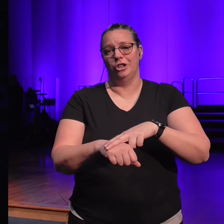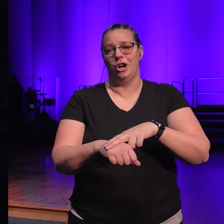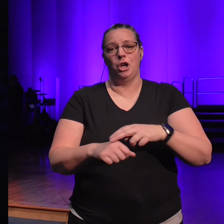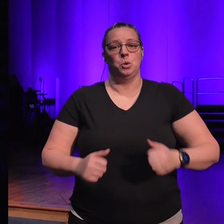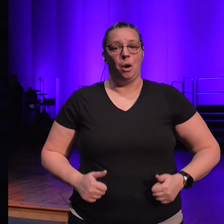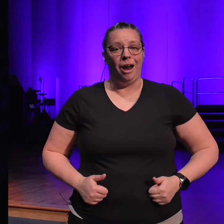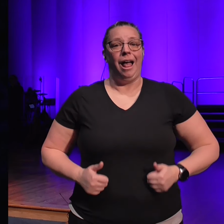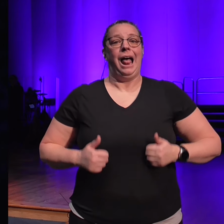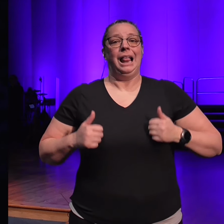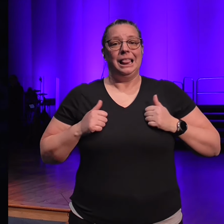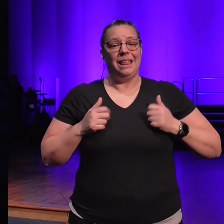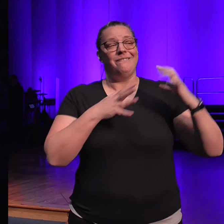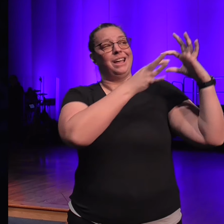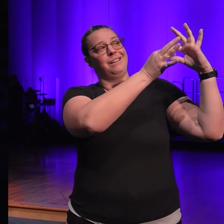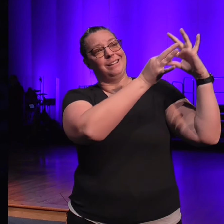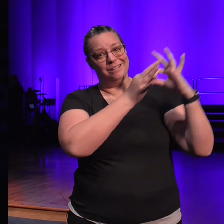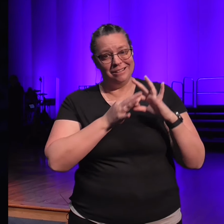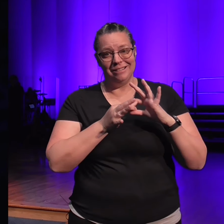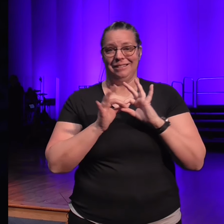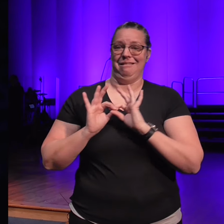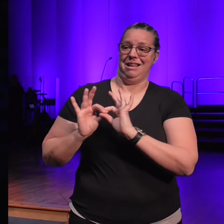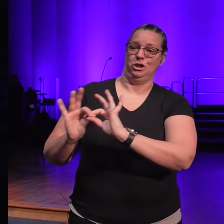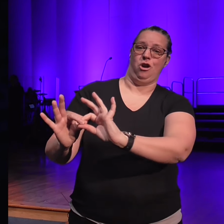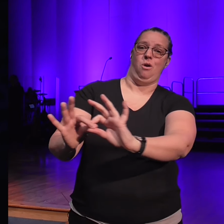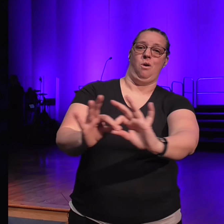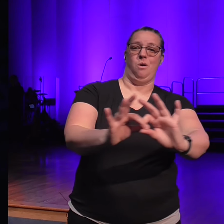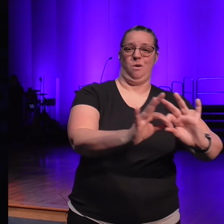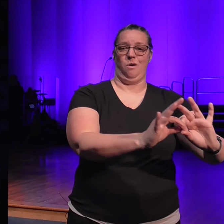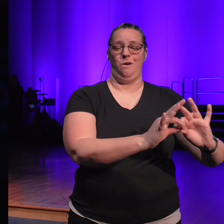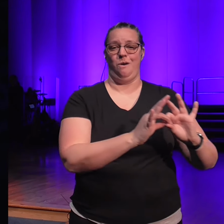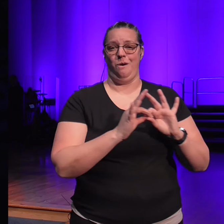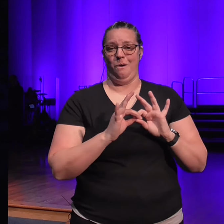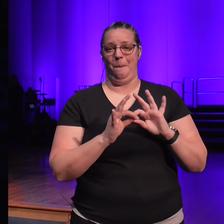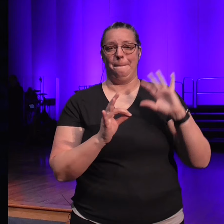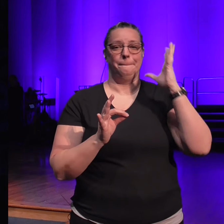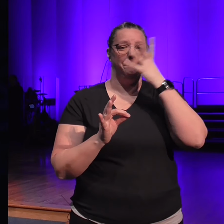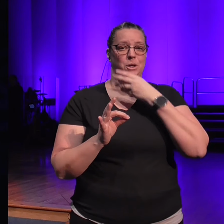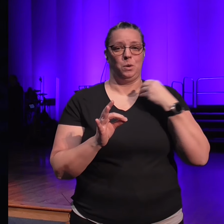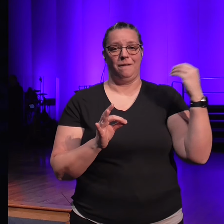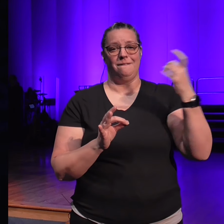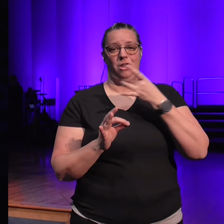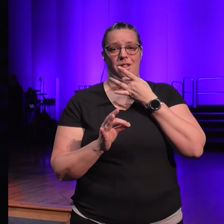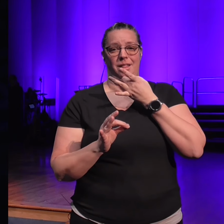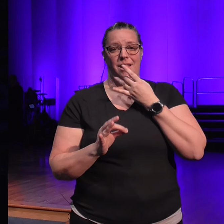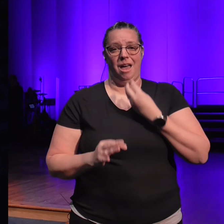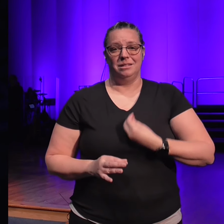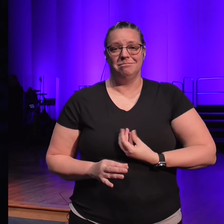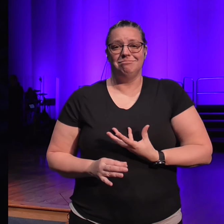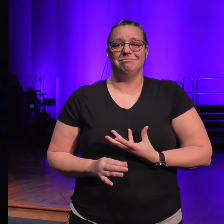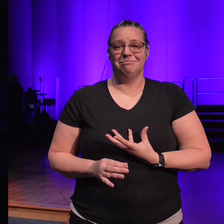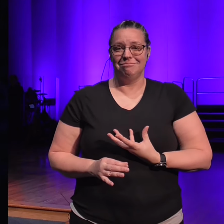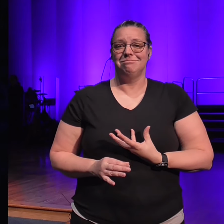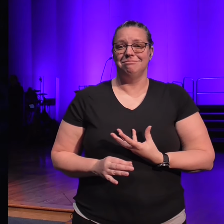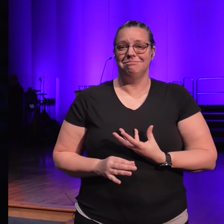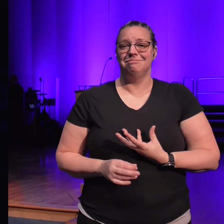living oneness of this divine light, beautiful ray of light.